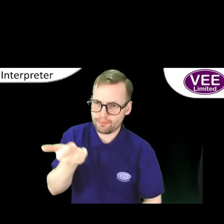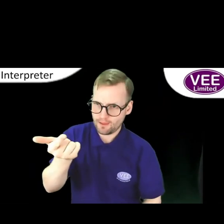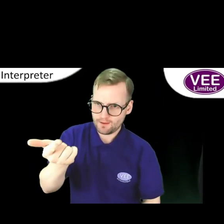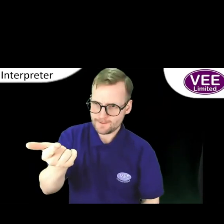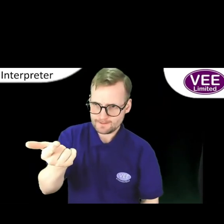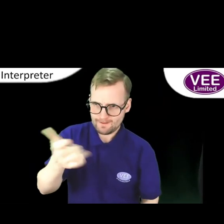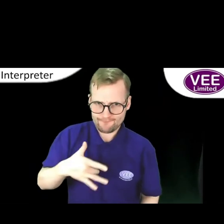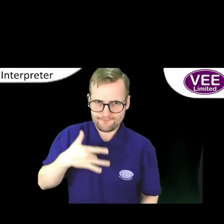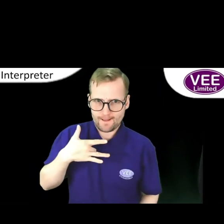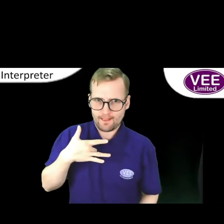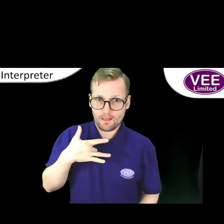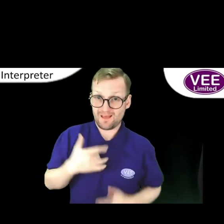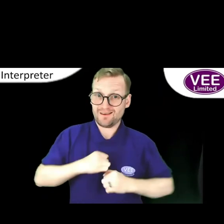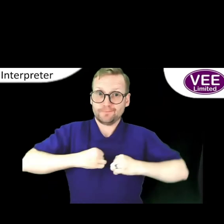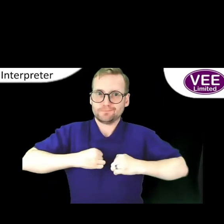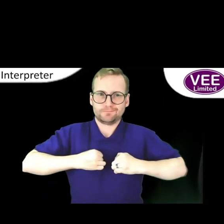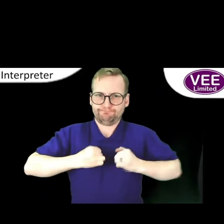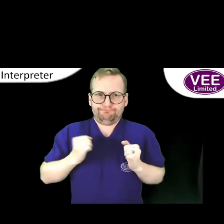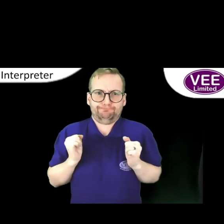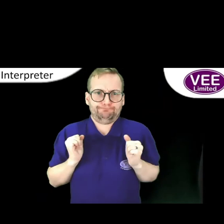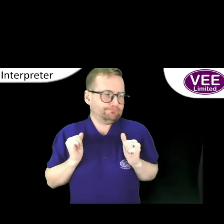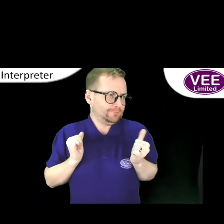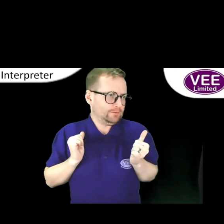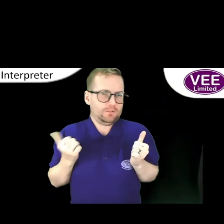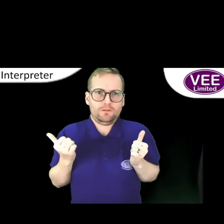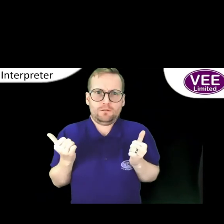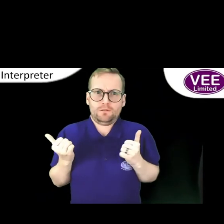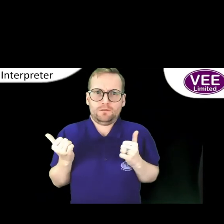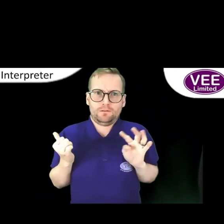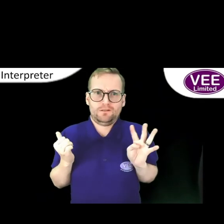Shoulder to shoulder, my brother and me.